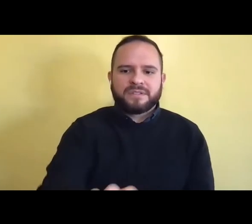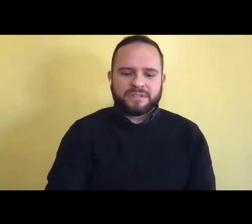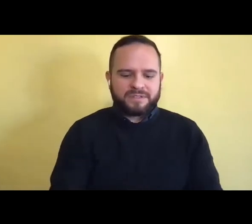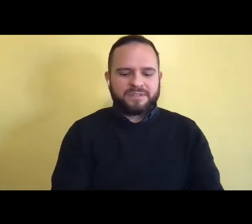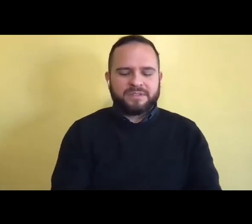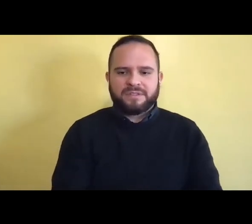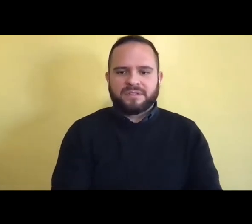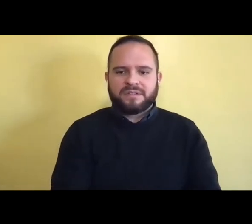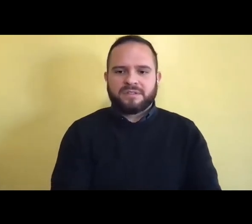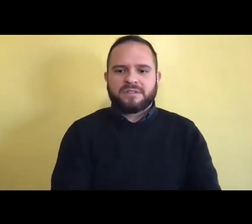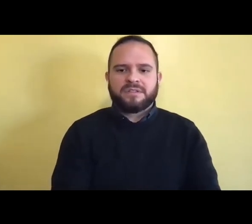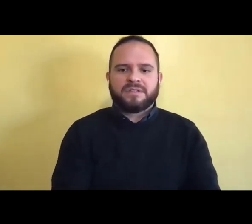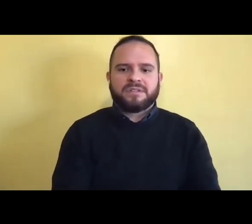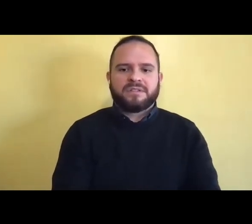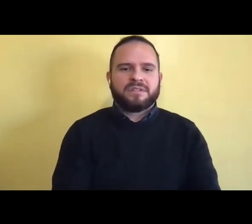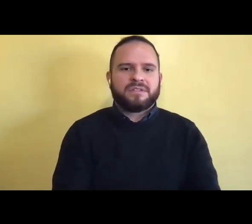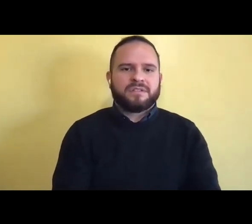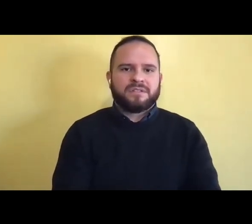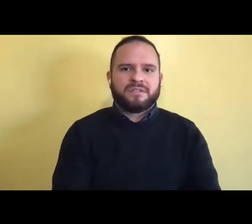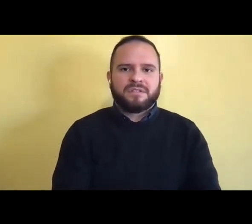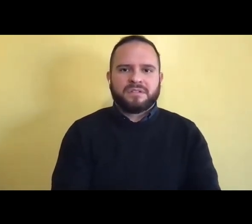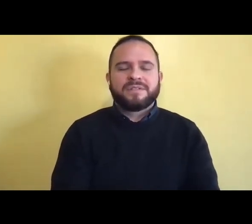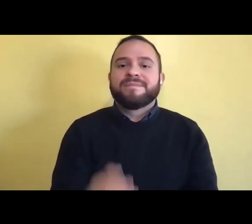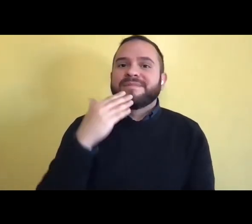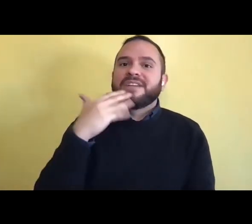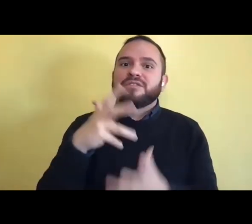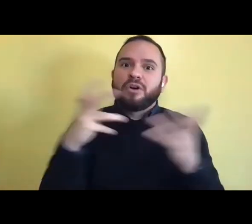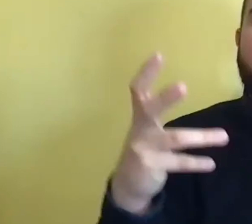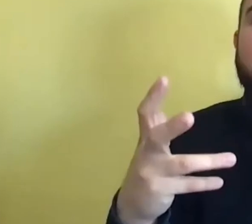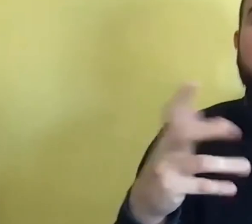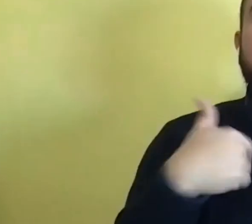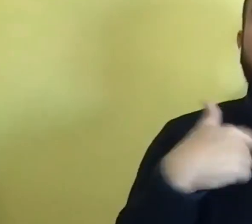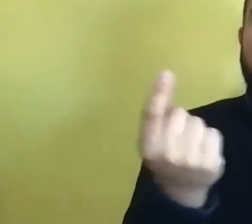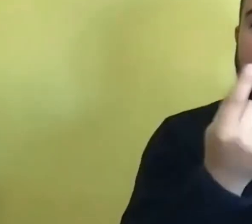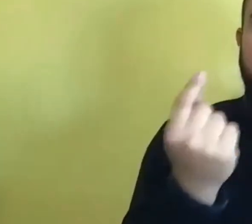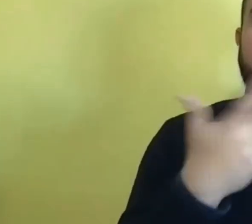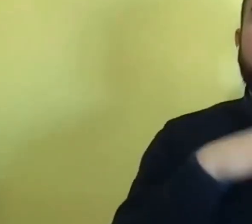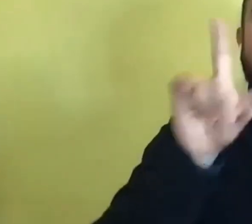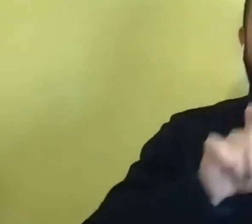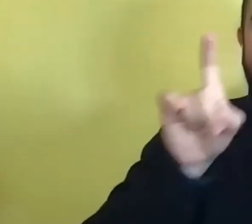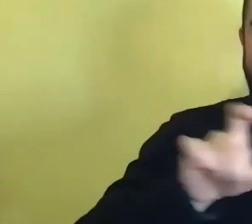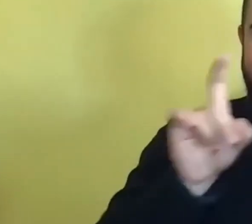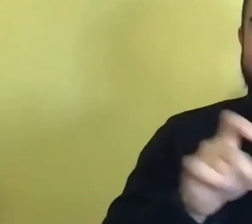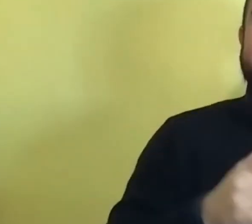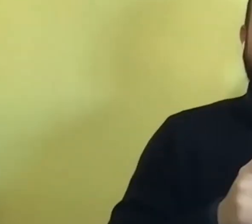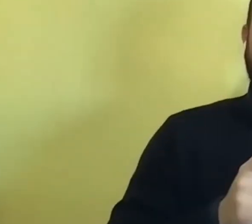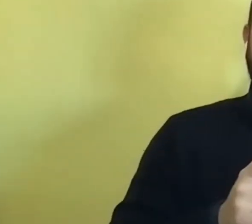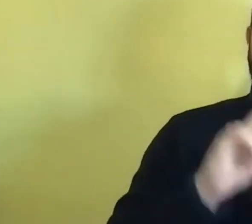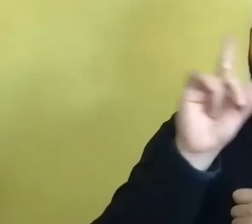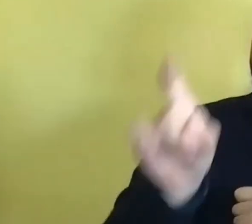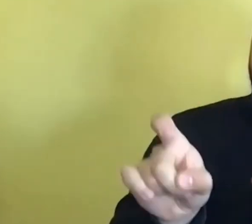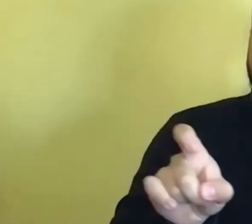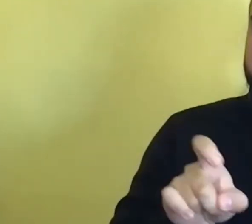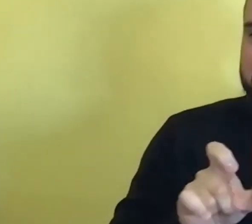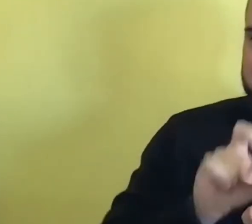Okay, great. Thank you so much, Neil. So we're going to start, and what I'm going to do is I'm going to ask questions one at a time of the